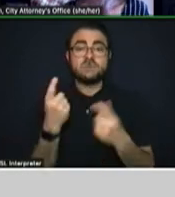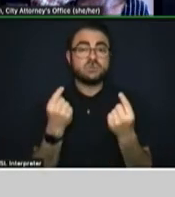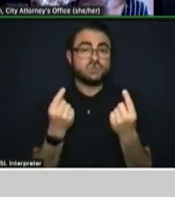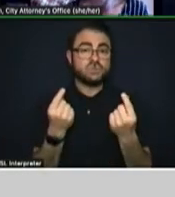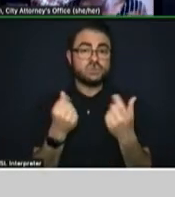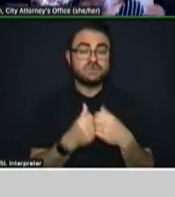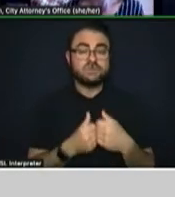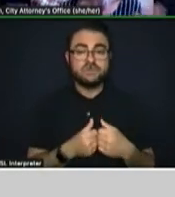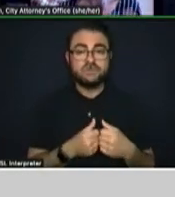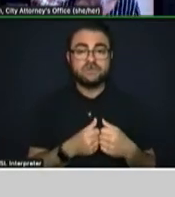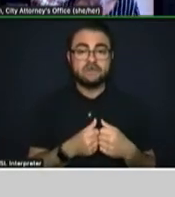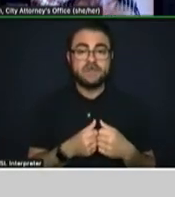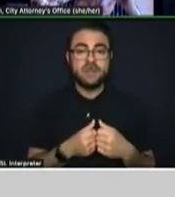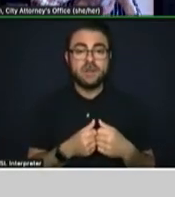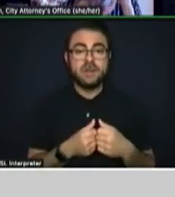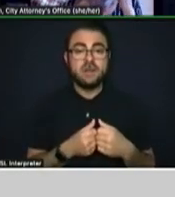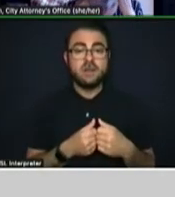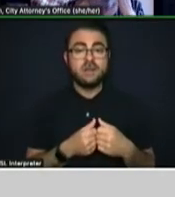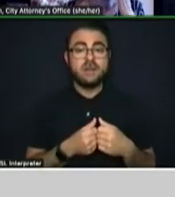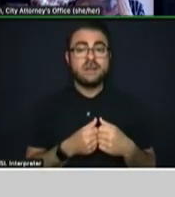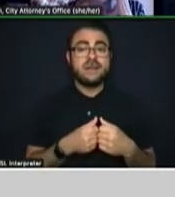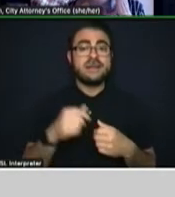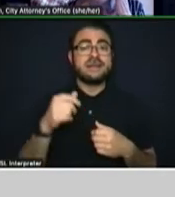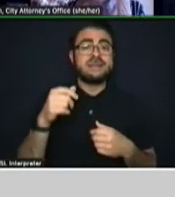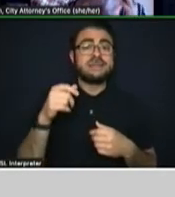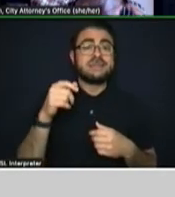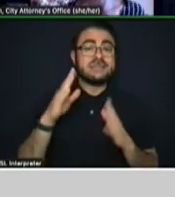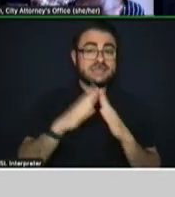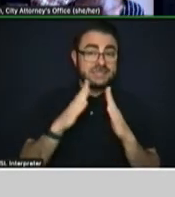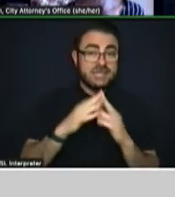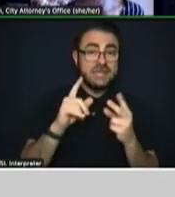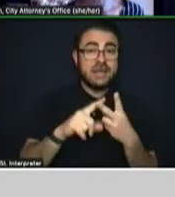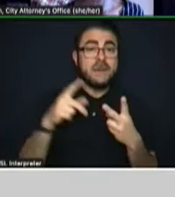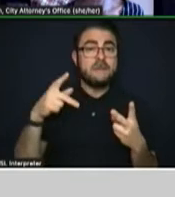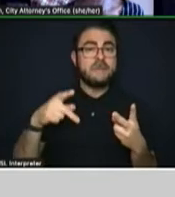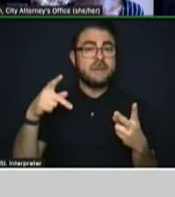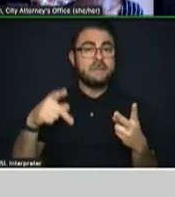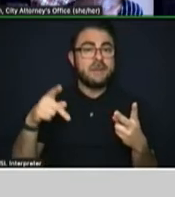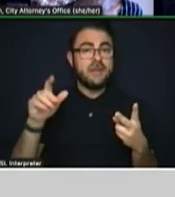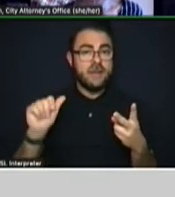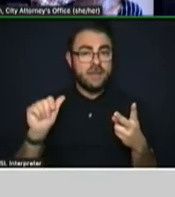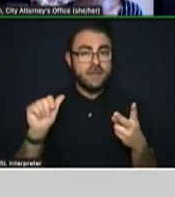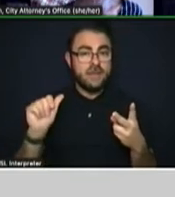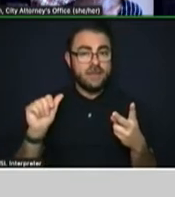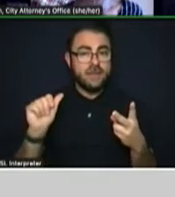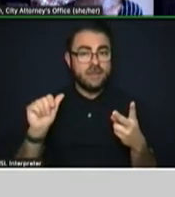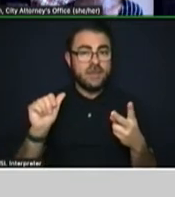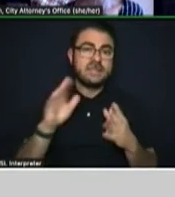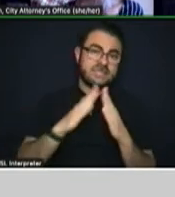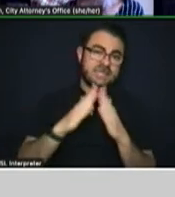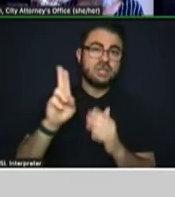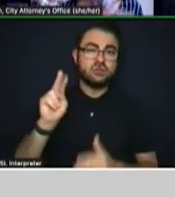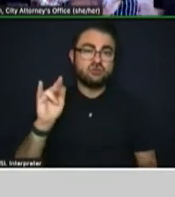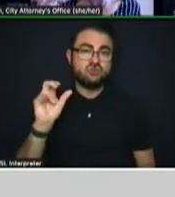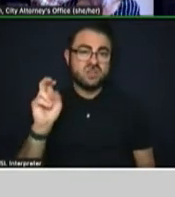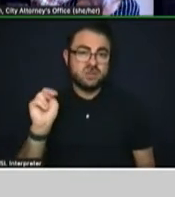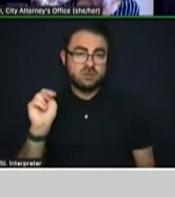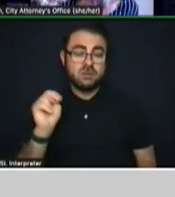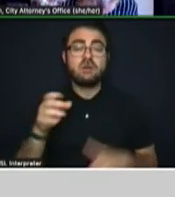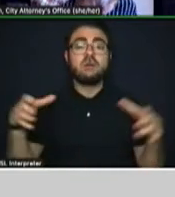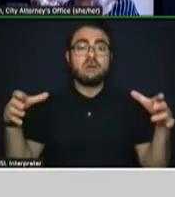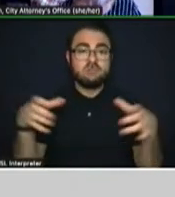the city and the PPA will come back together, the city and the union will come back together and discuss if there